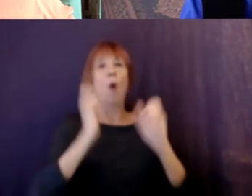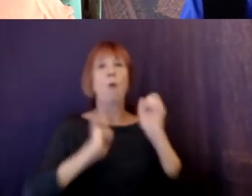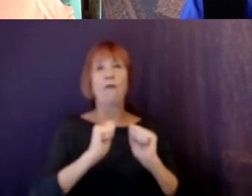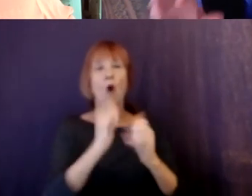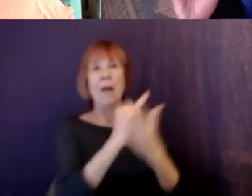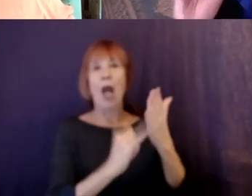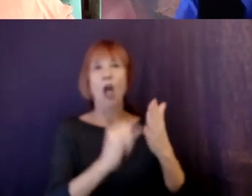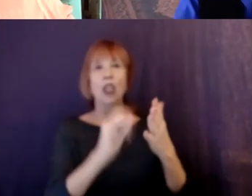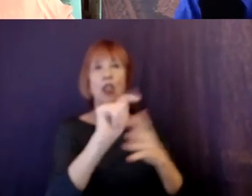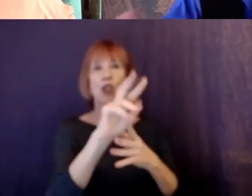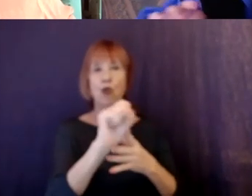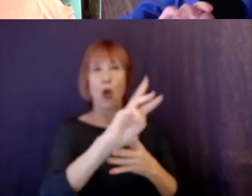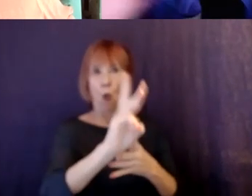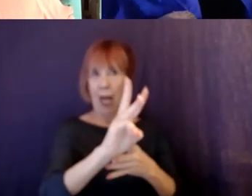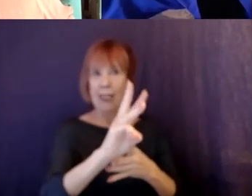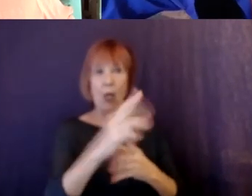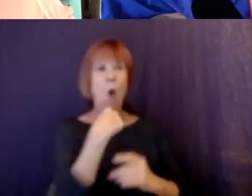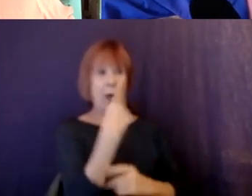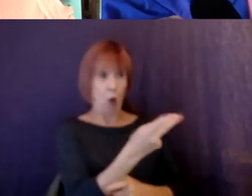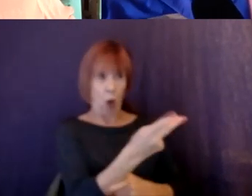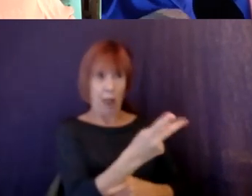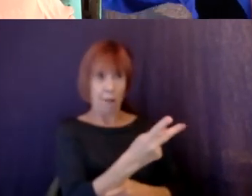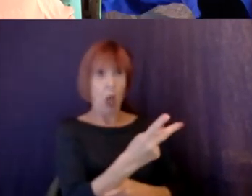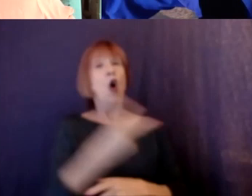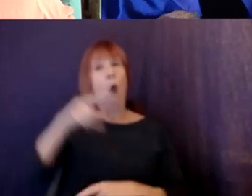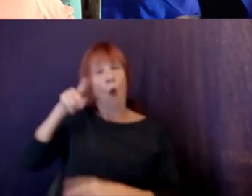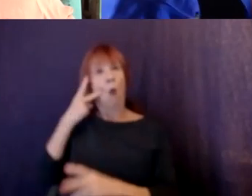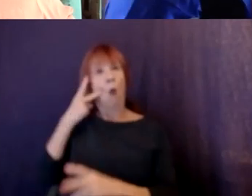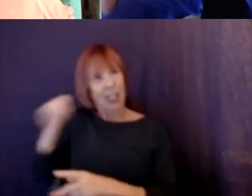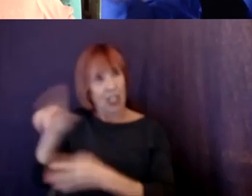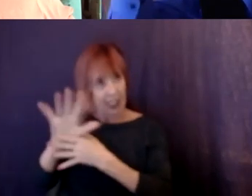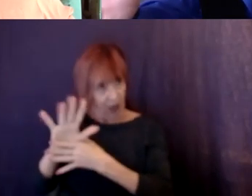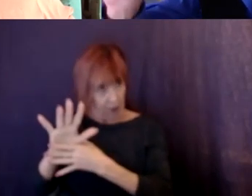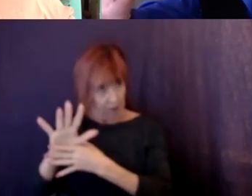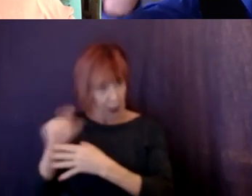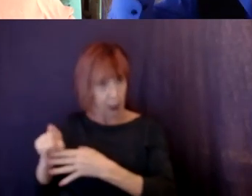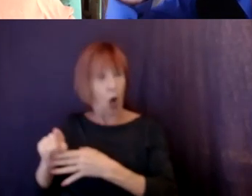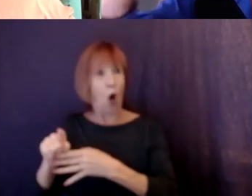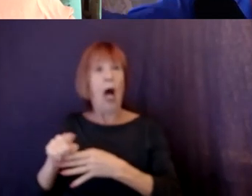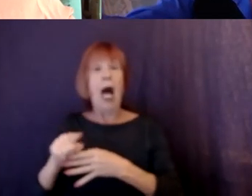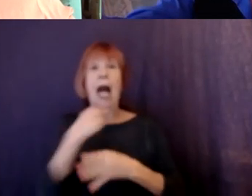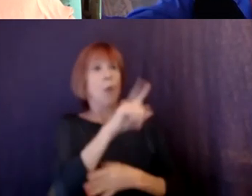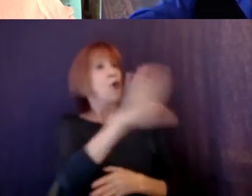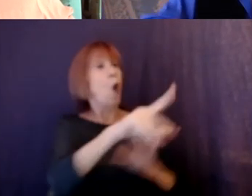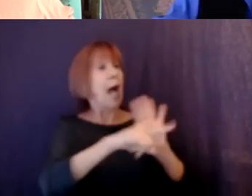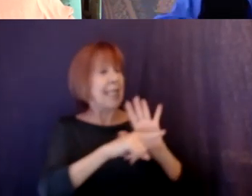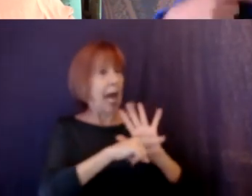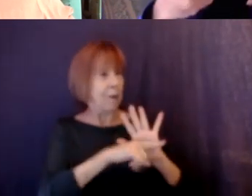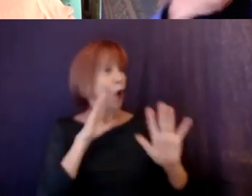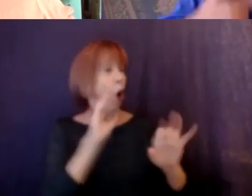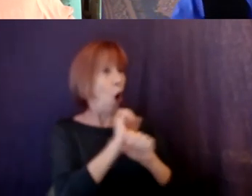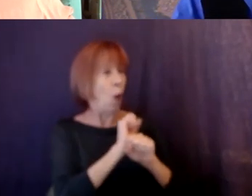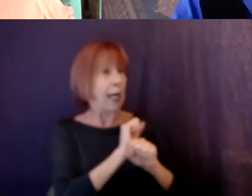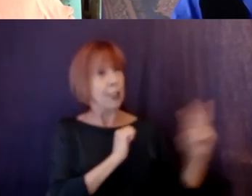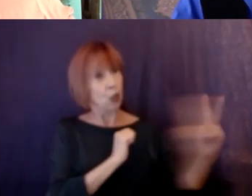my God, I have to put this out there. So I sent it to our 100 and so students. Okay, your assignment is to watch Crip Camp and then